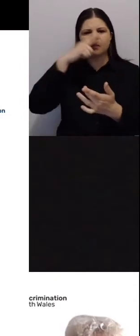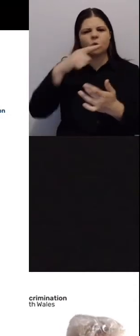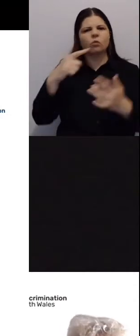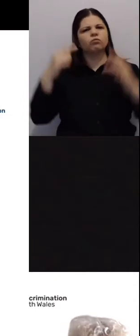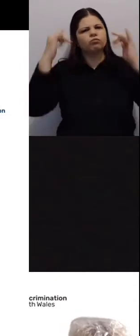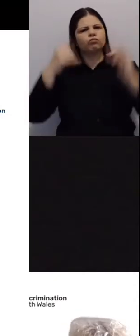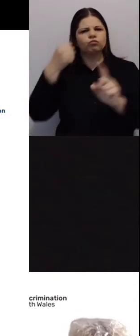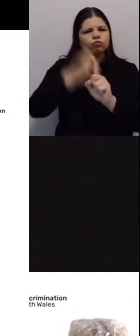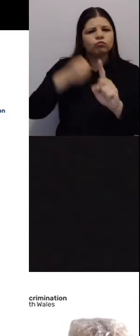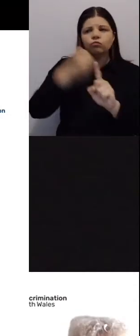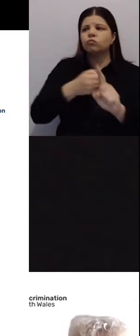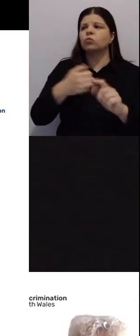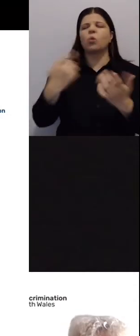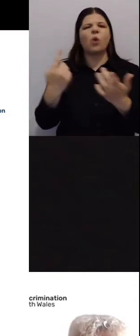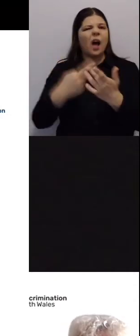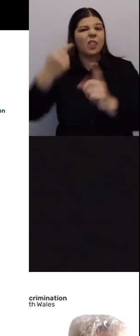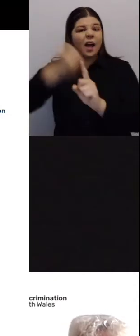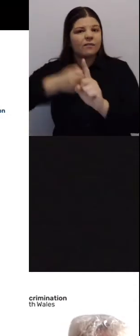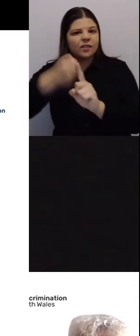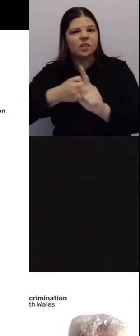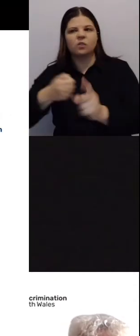at the conference.